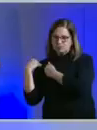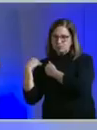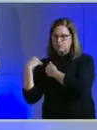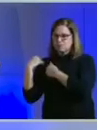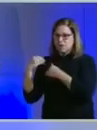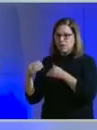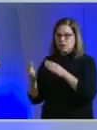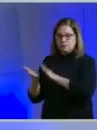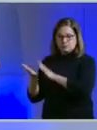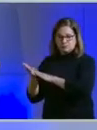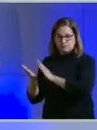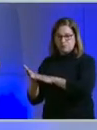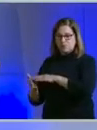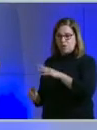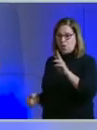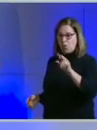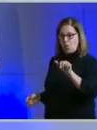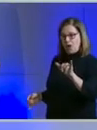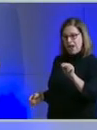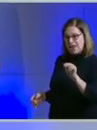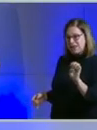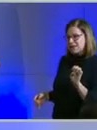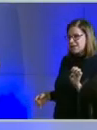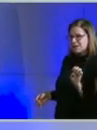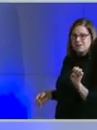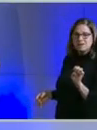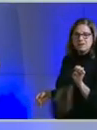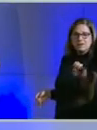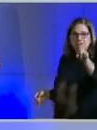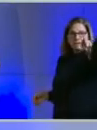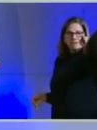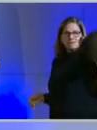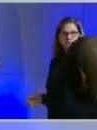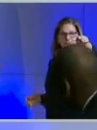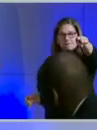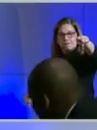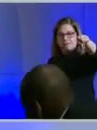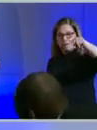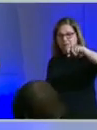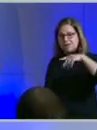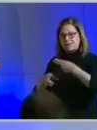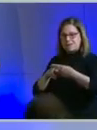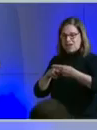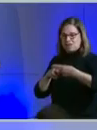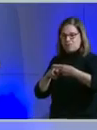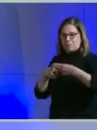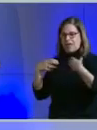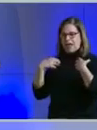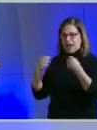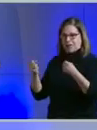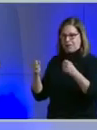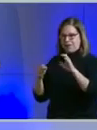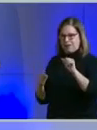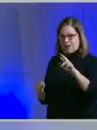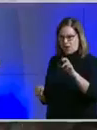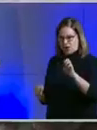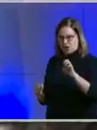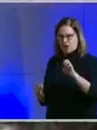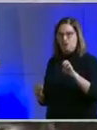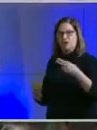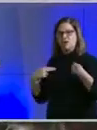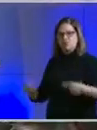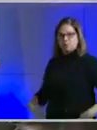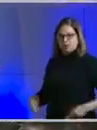And Wayne Turnage is the Interim Deputy Mayor for Health and Human Services and the